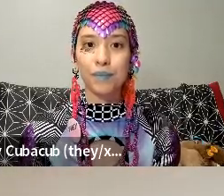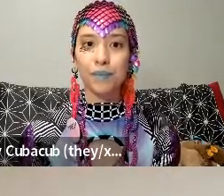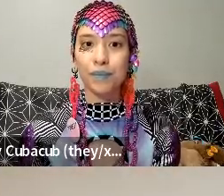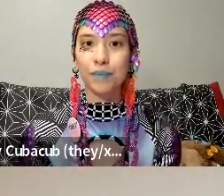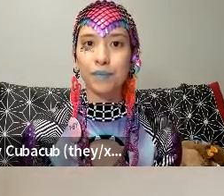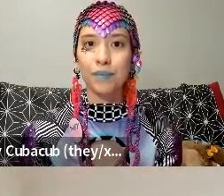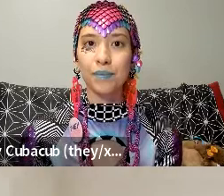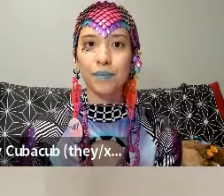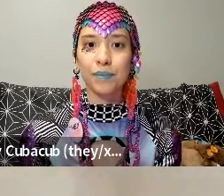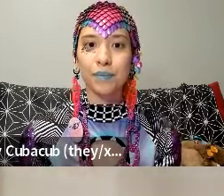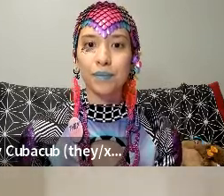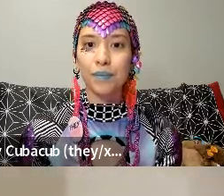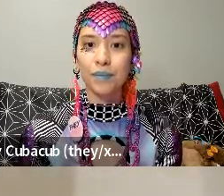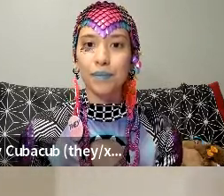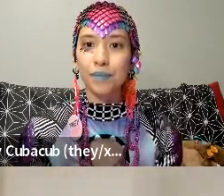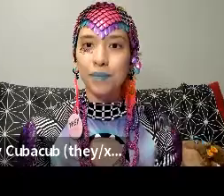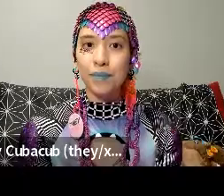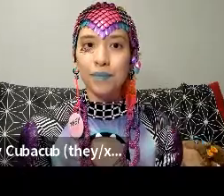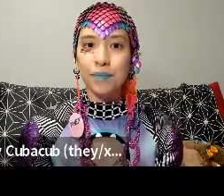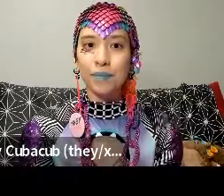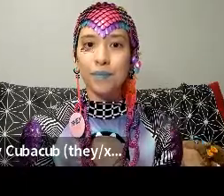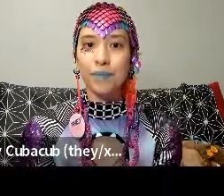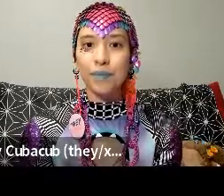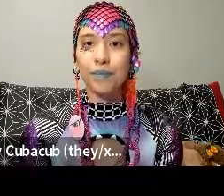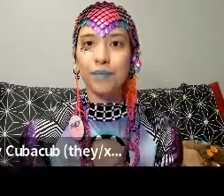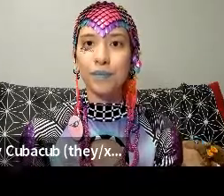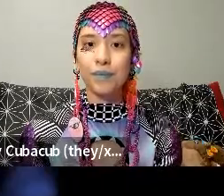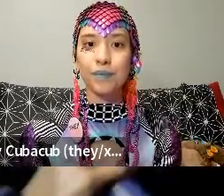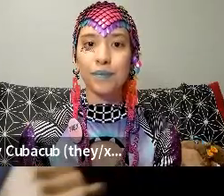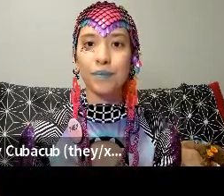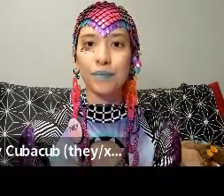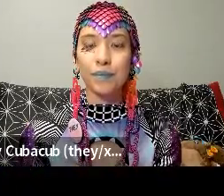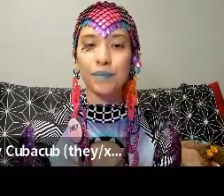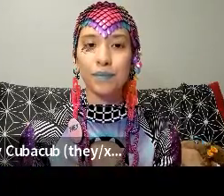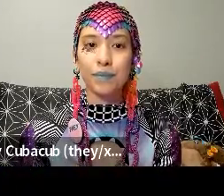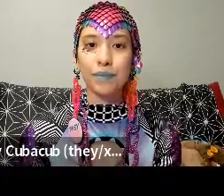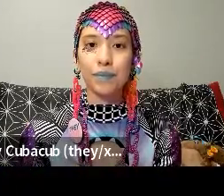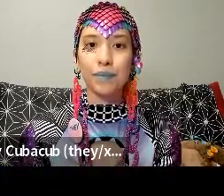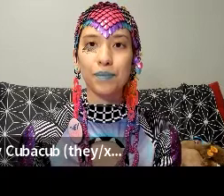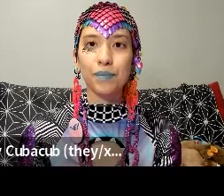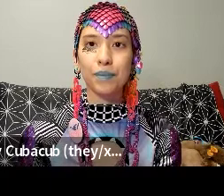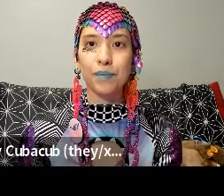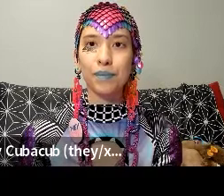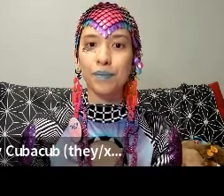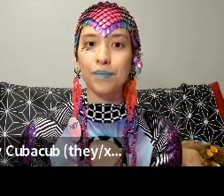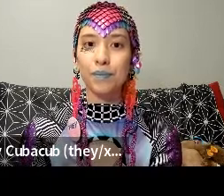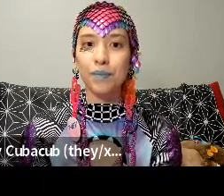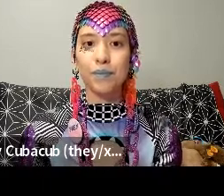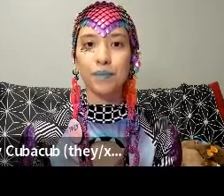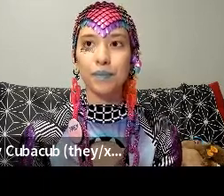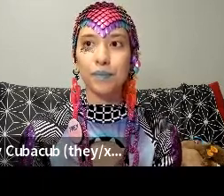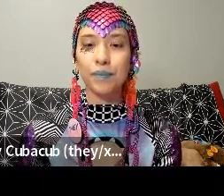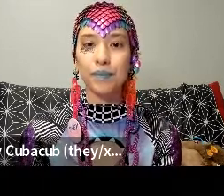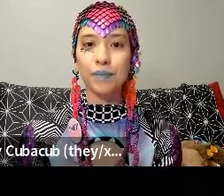ableists start acting swift, just call on me. Access, bitch, we'll make the change, stage